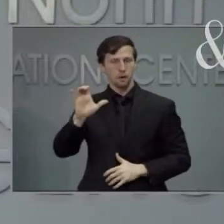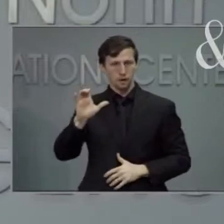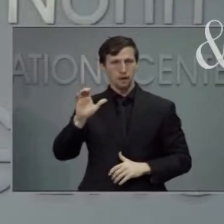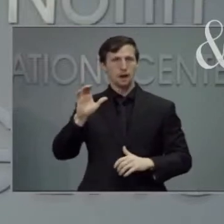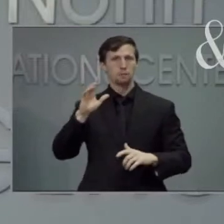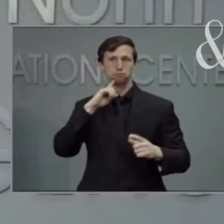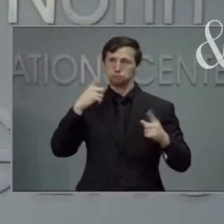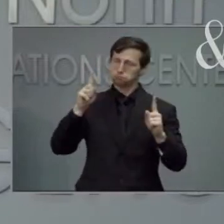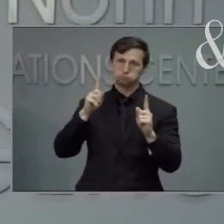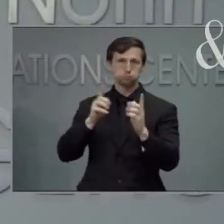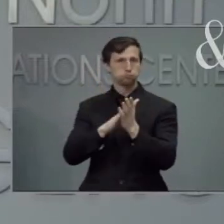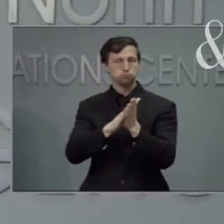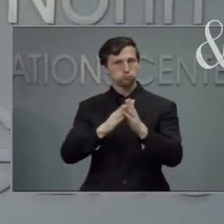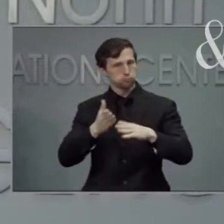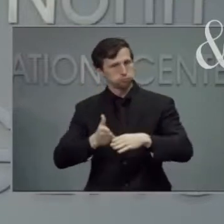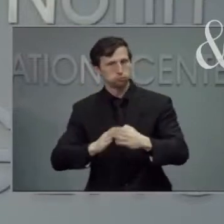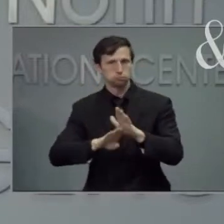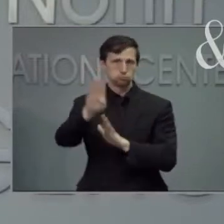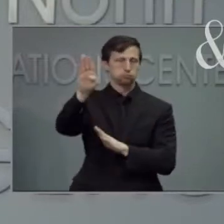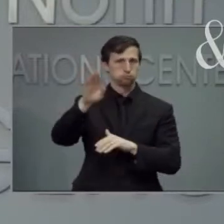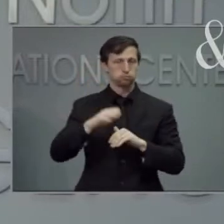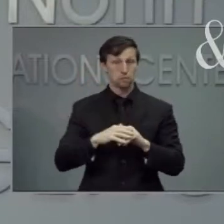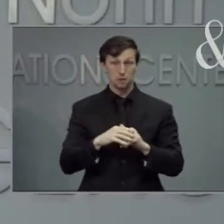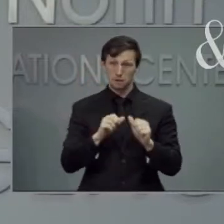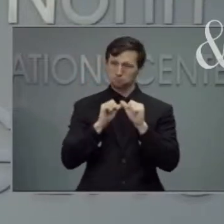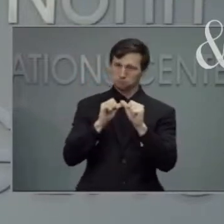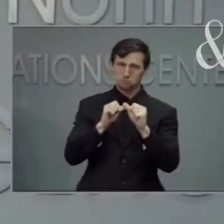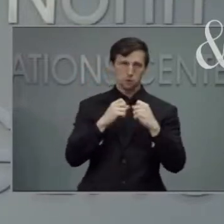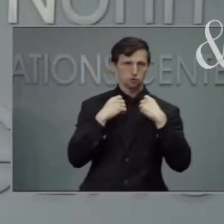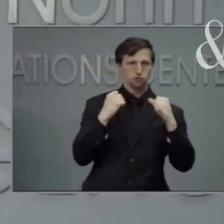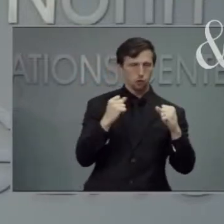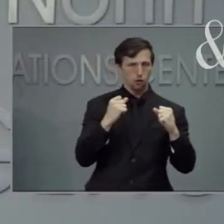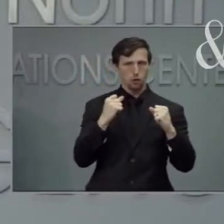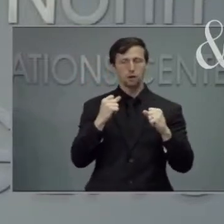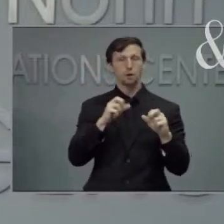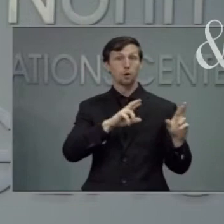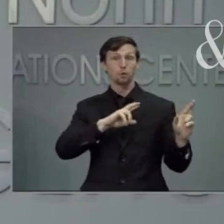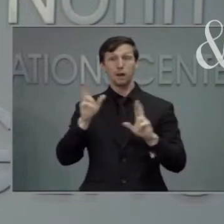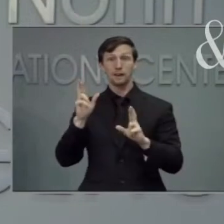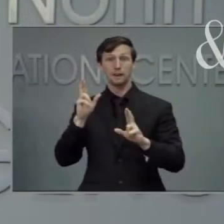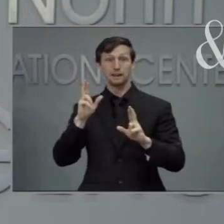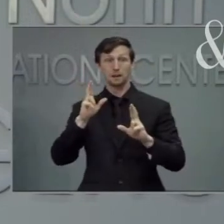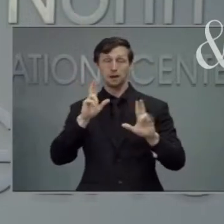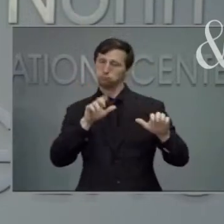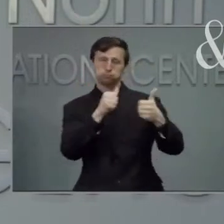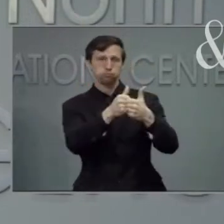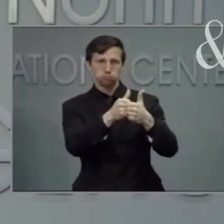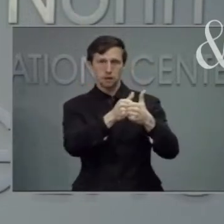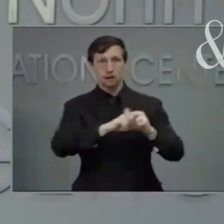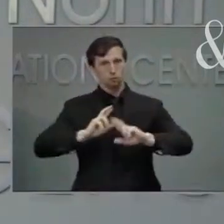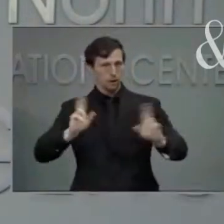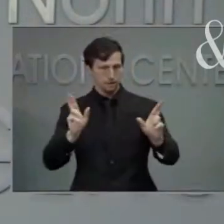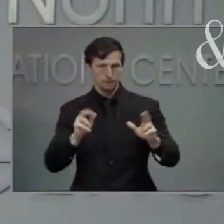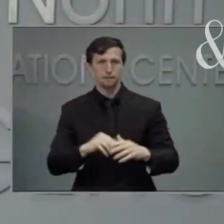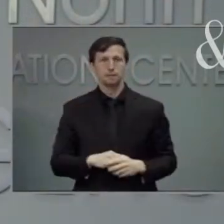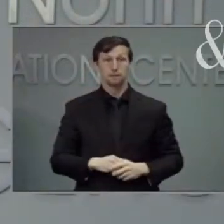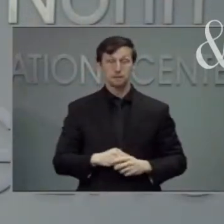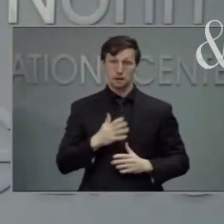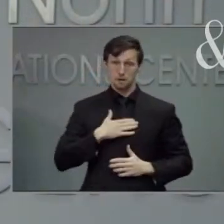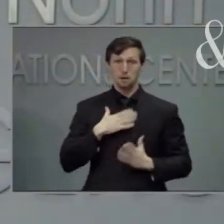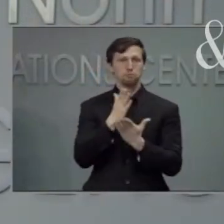North Carolina remains strong, resilient, and ready. This budget recommendation comes